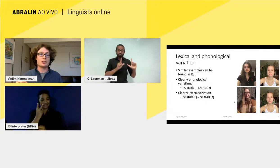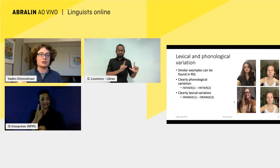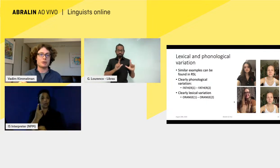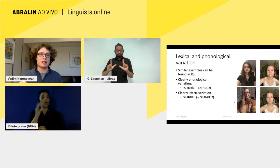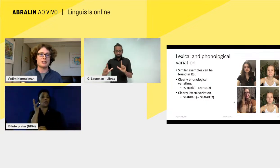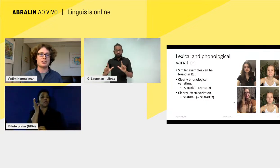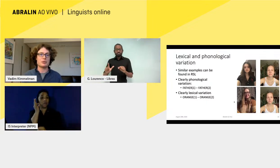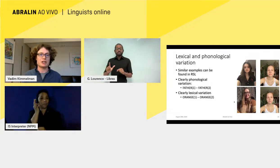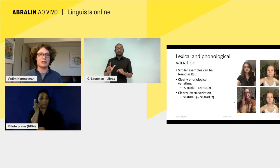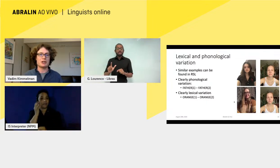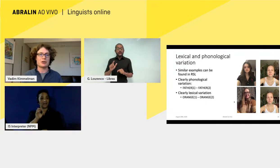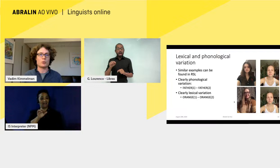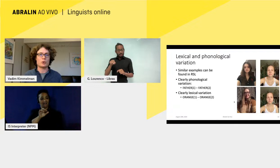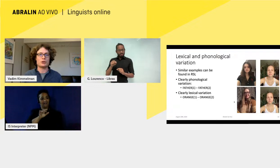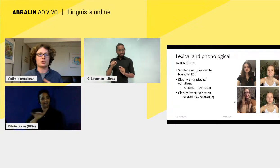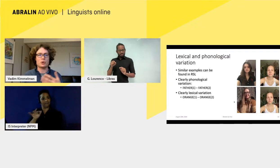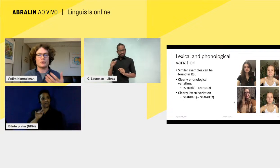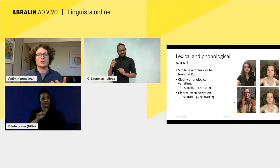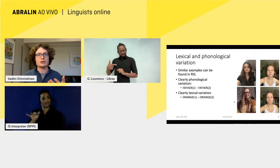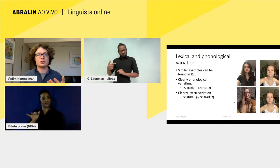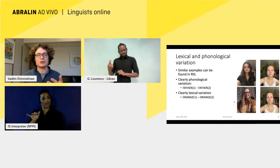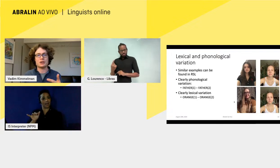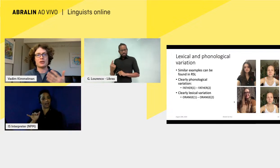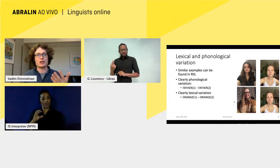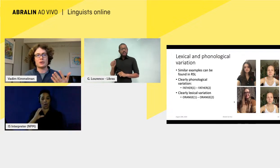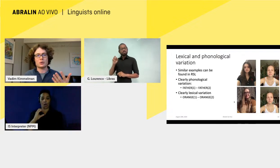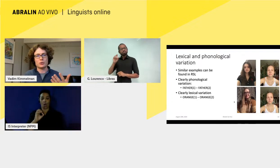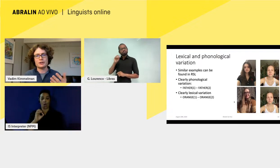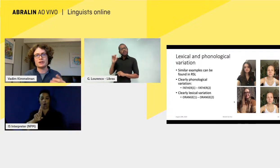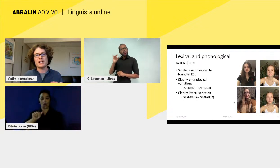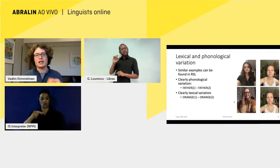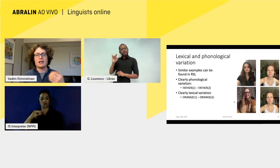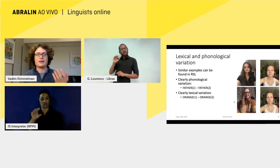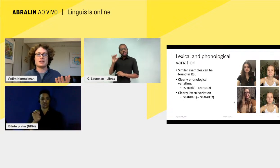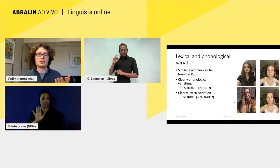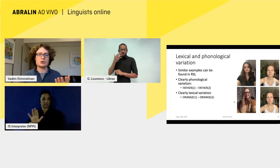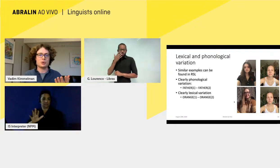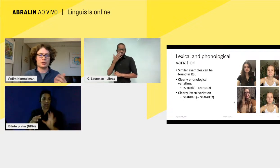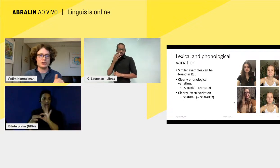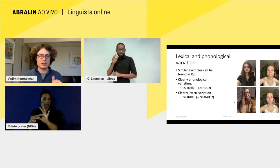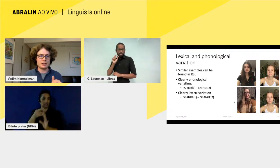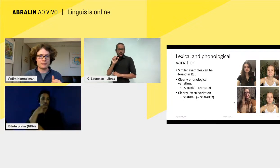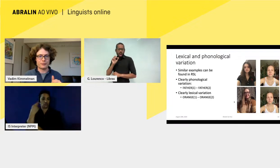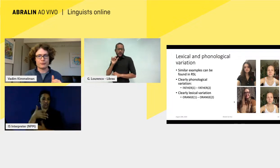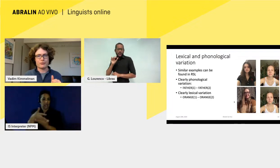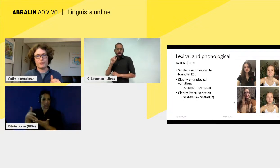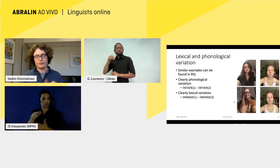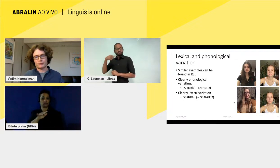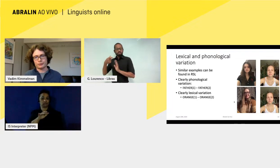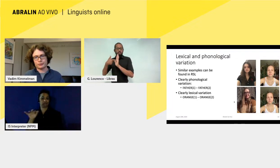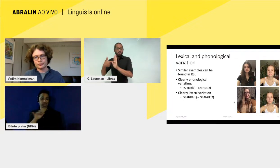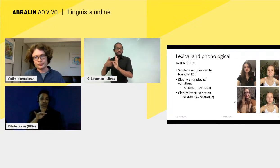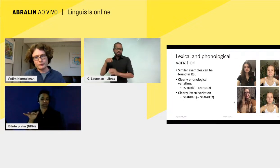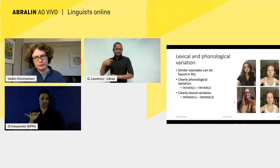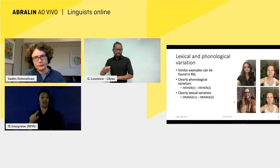also finger spelling in the beginning the word orange, the color orange, and then she showed the sign.